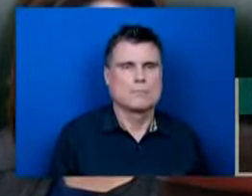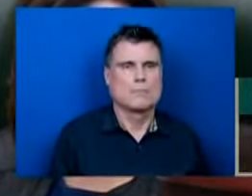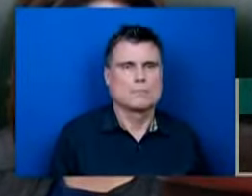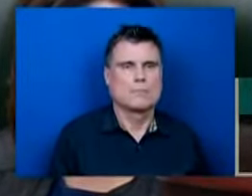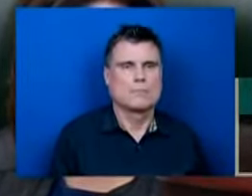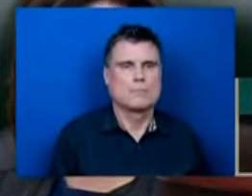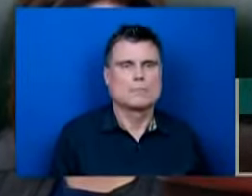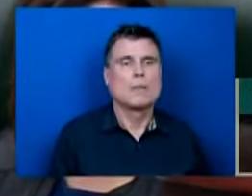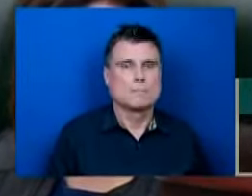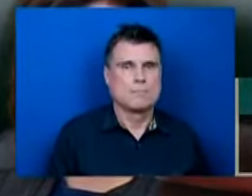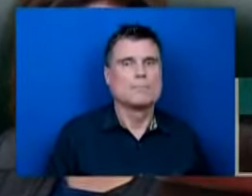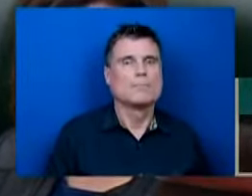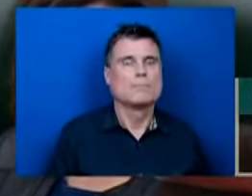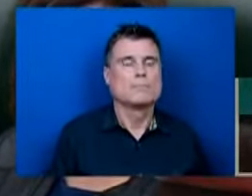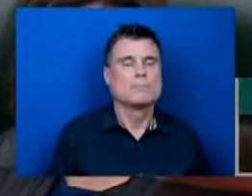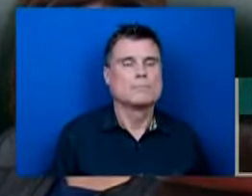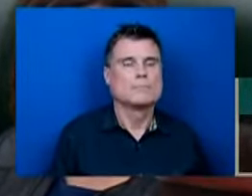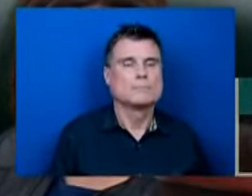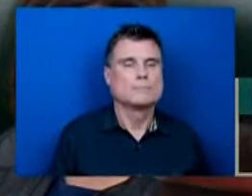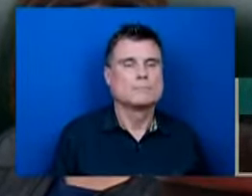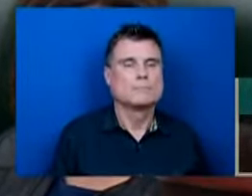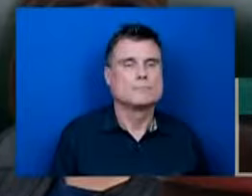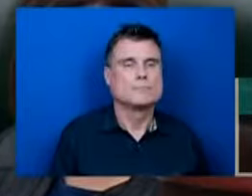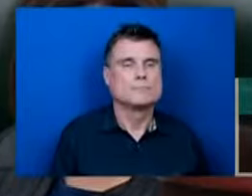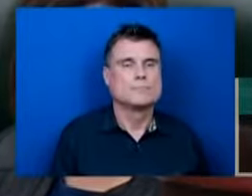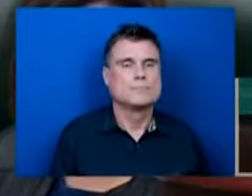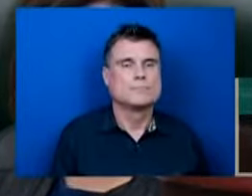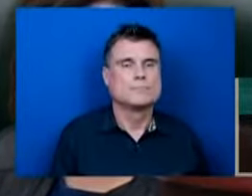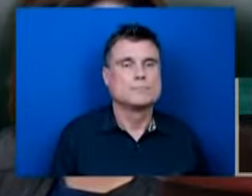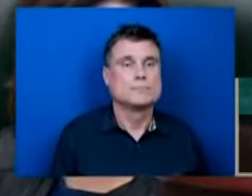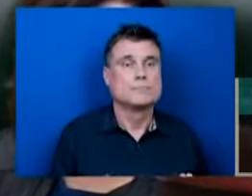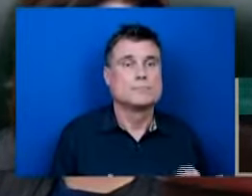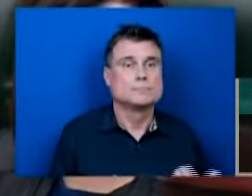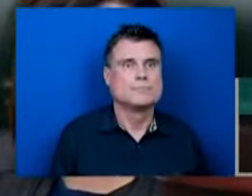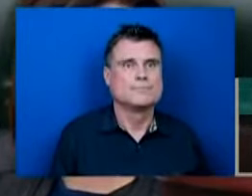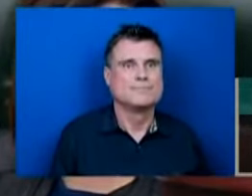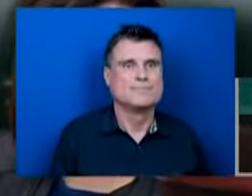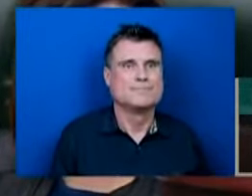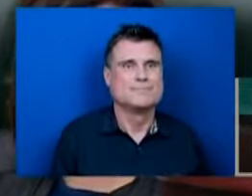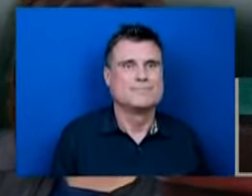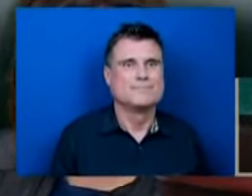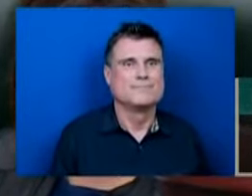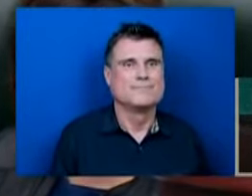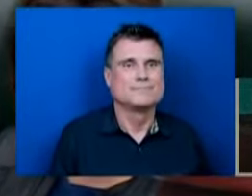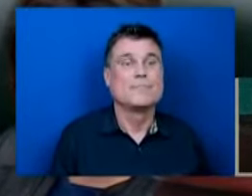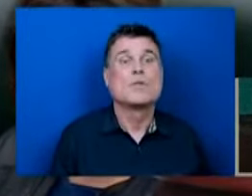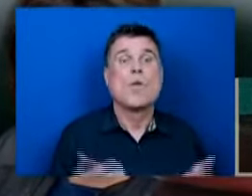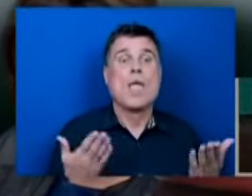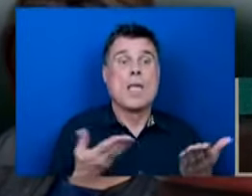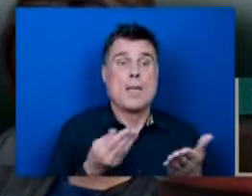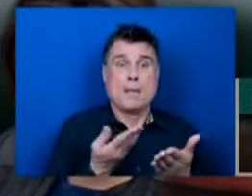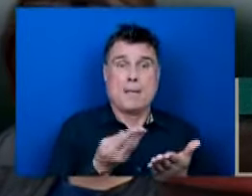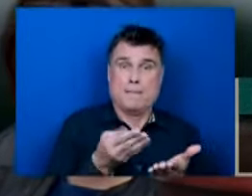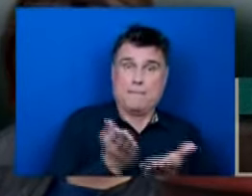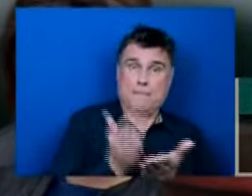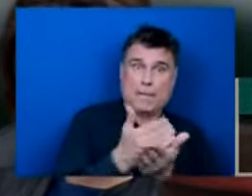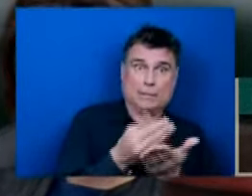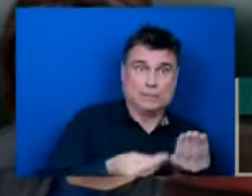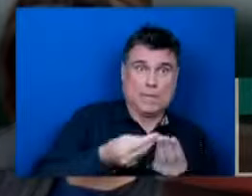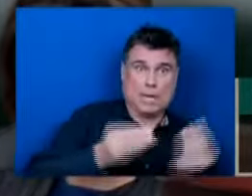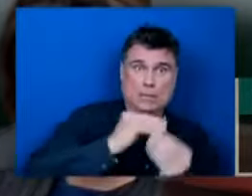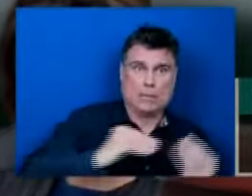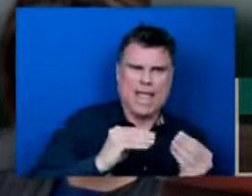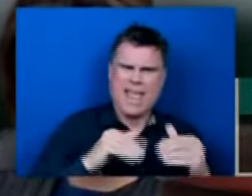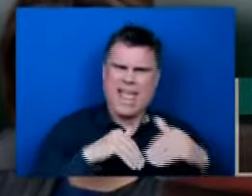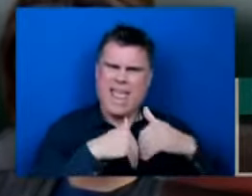support implementation of findings from a review of health system capacity, with the goal of creating the ability to better deal